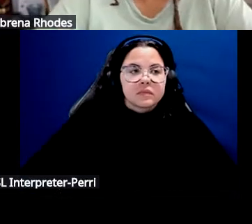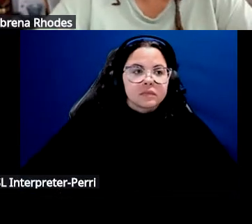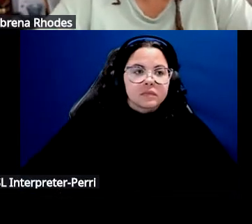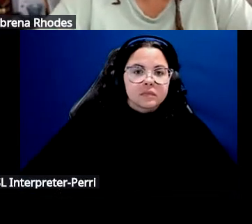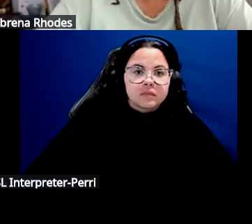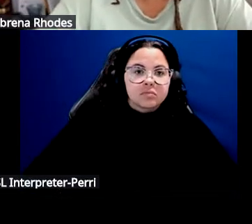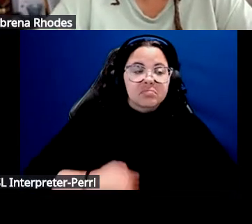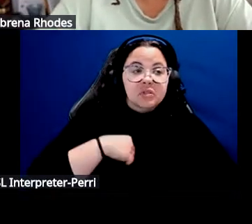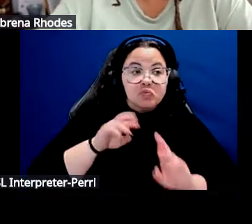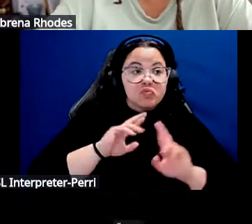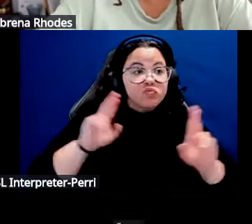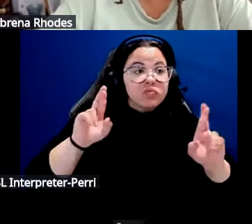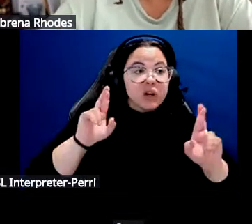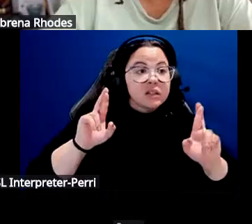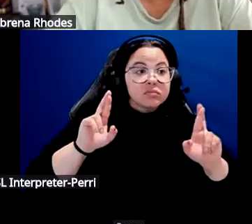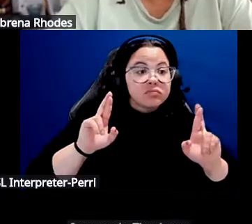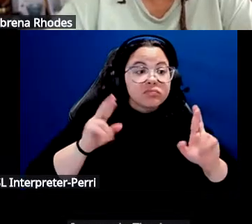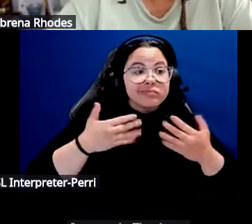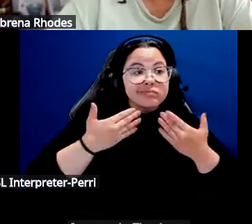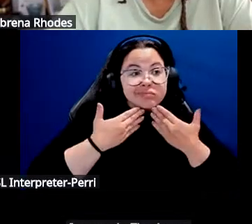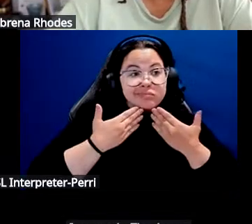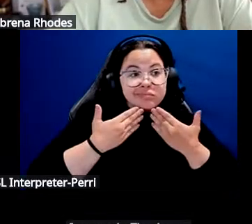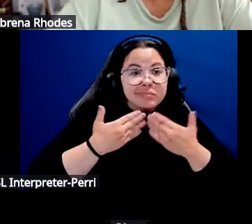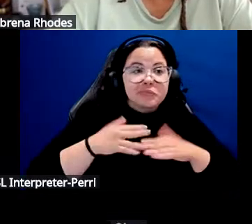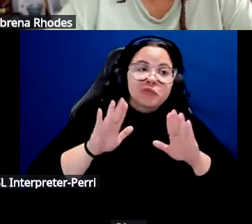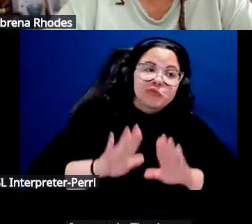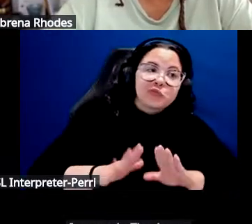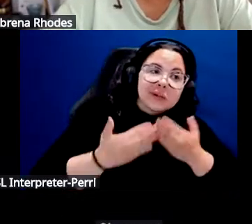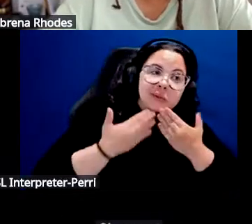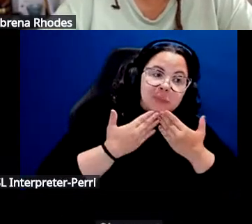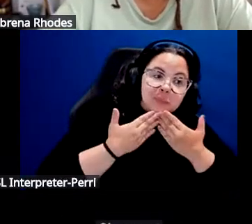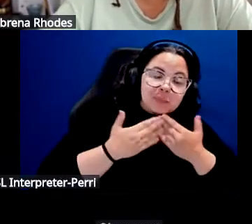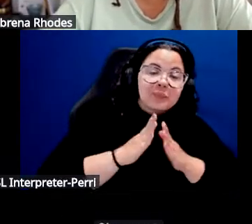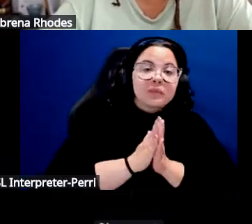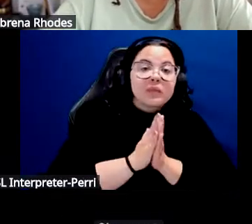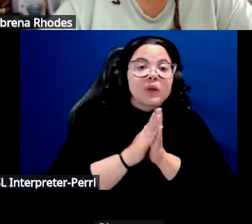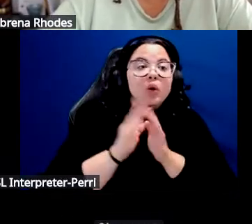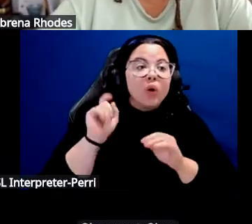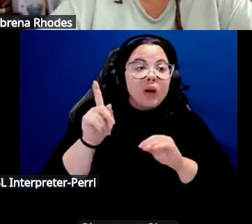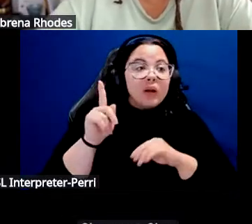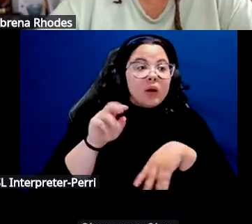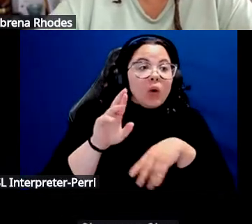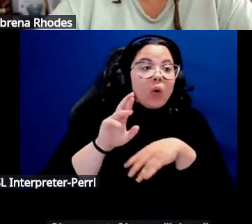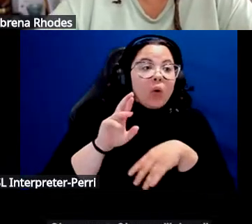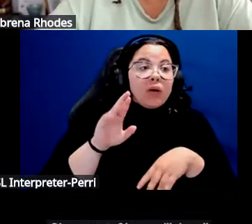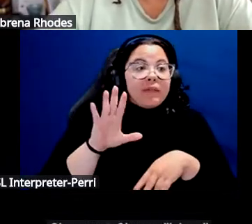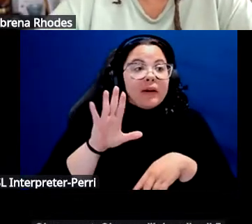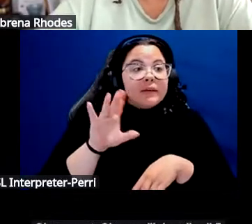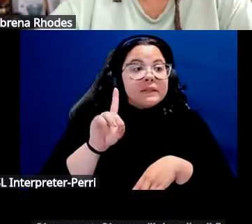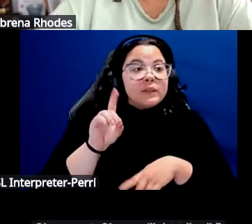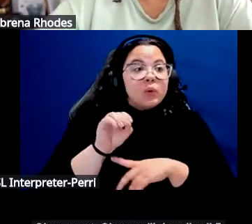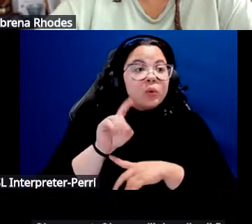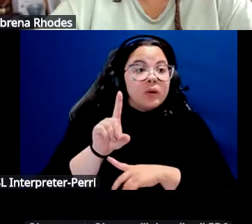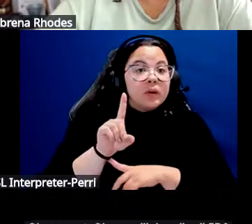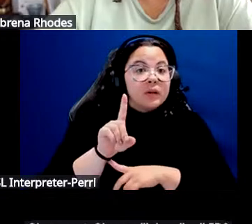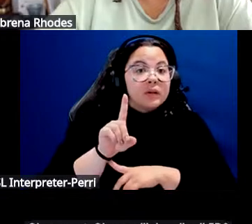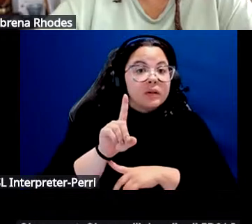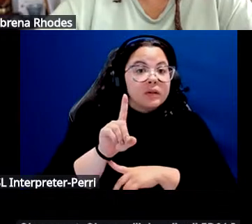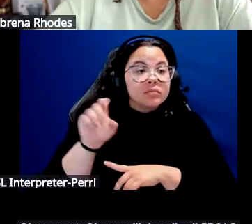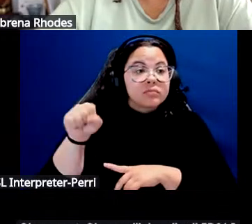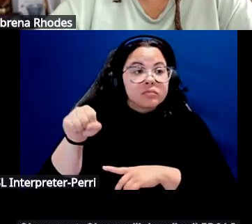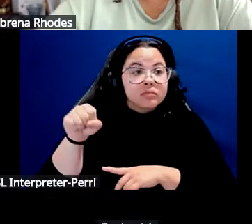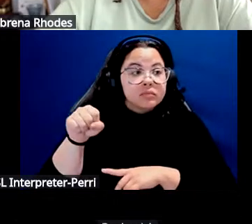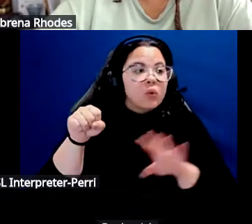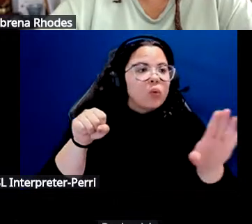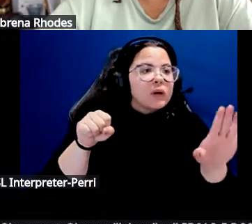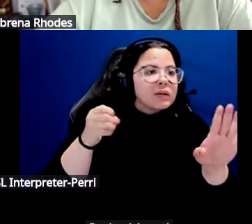I'm ready. Thank you. Okay, great. Okay, we'll do roll call. 5D01, I, 5D02. Real